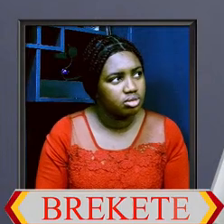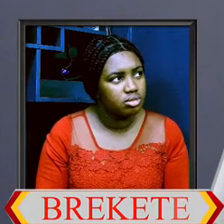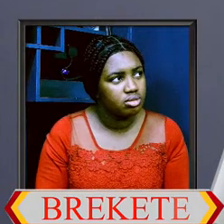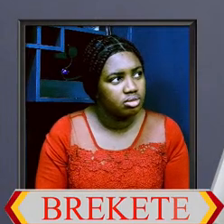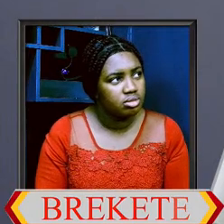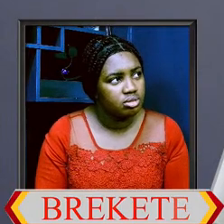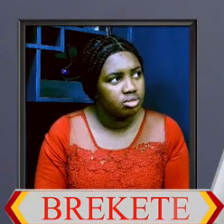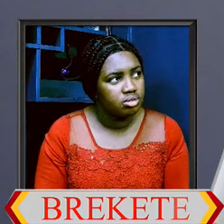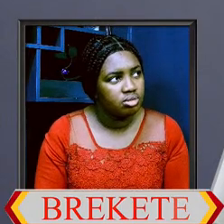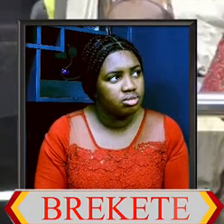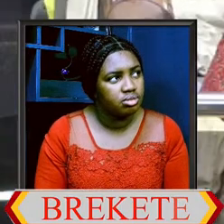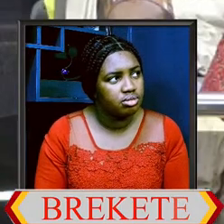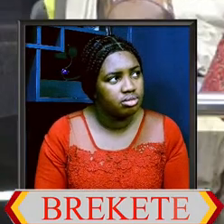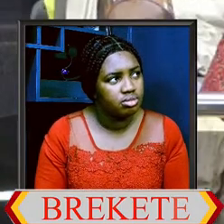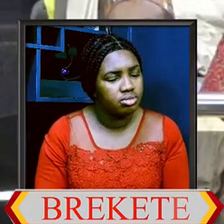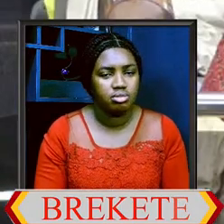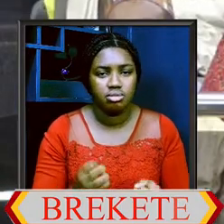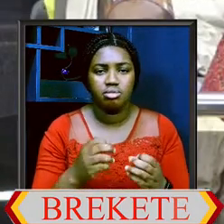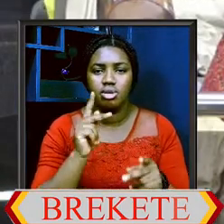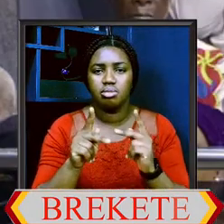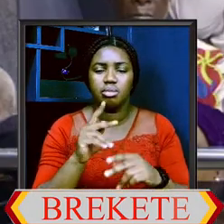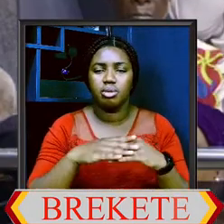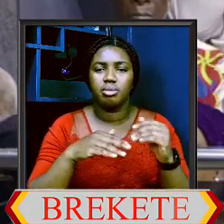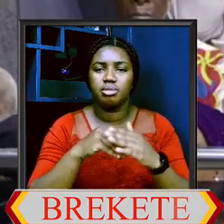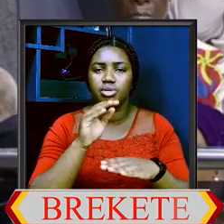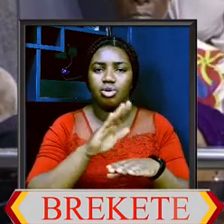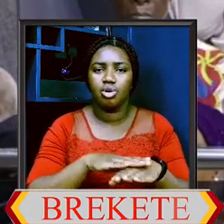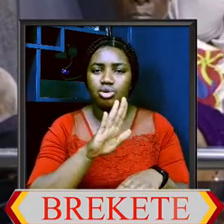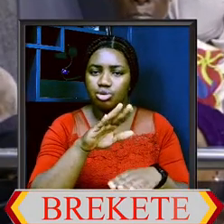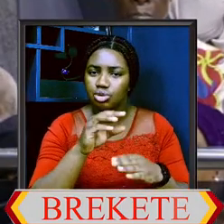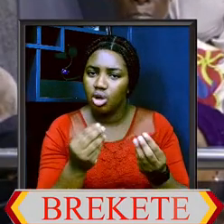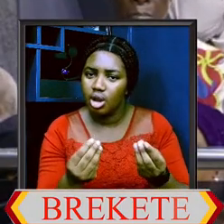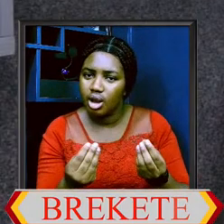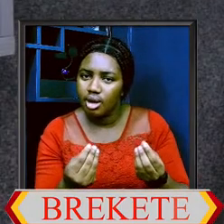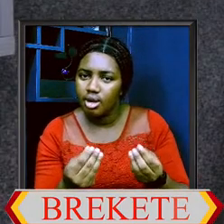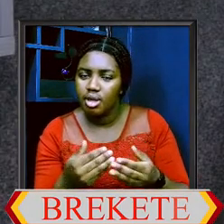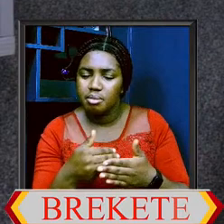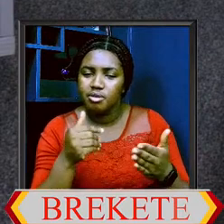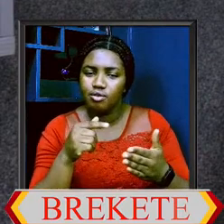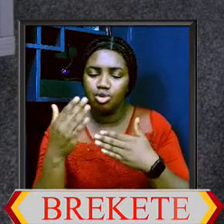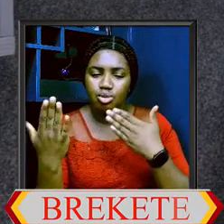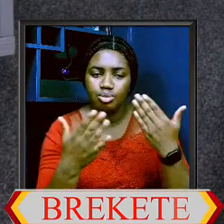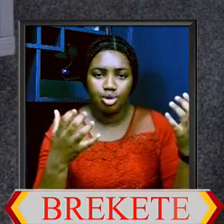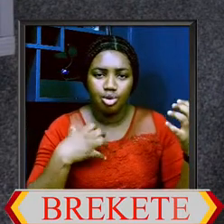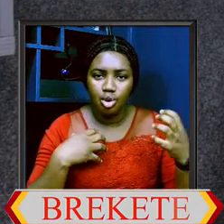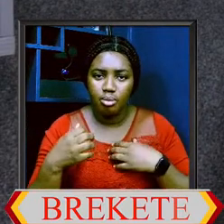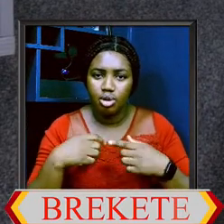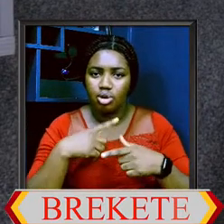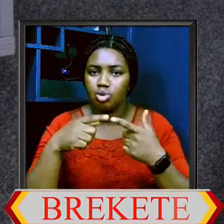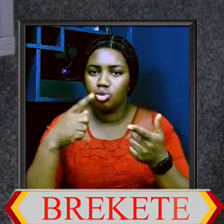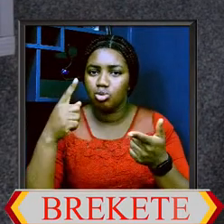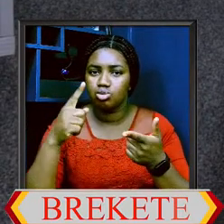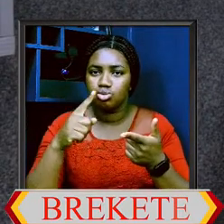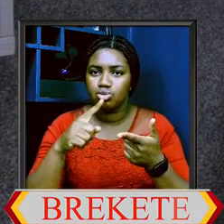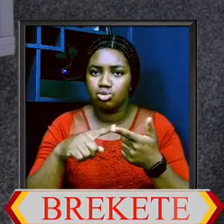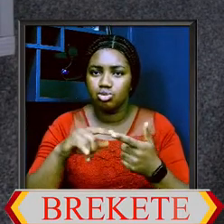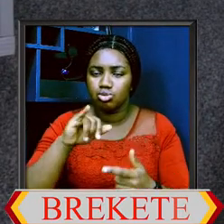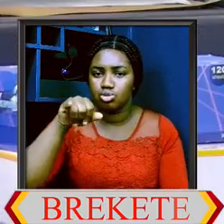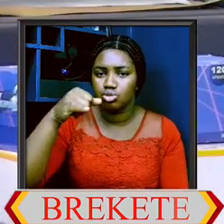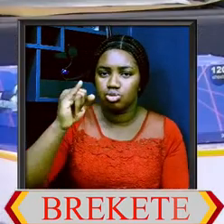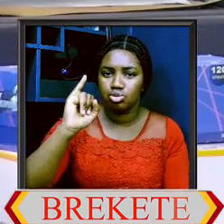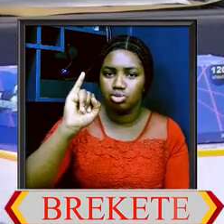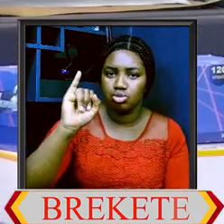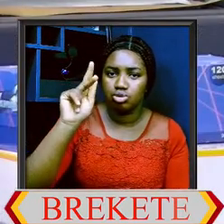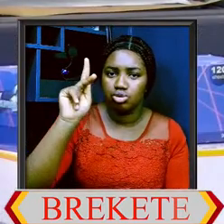my many people build on their land before you bring the complaint go to's Palace is's a good